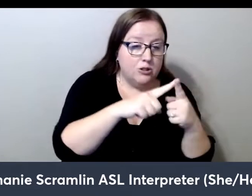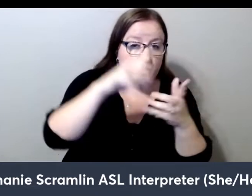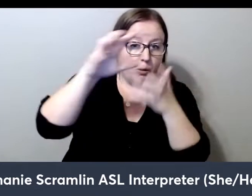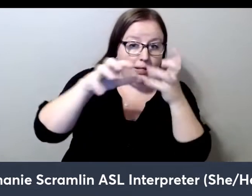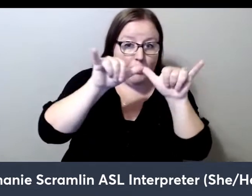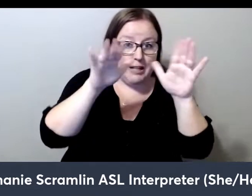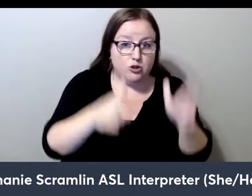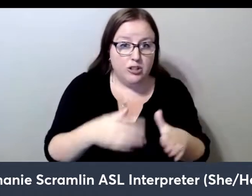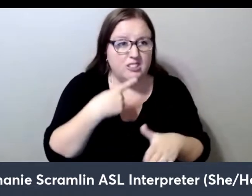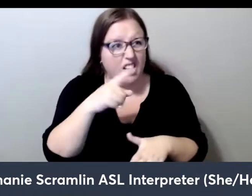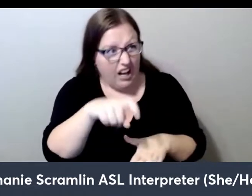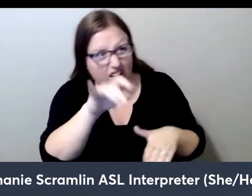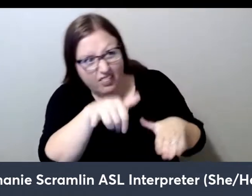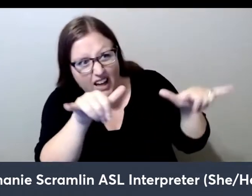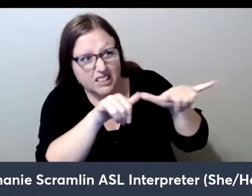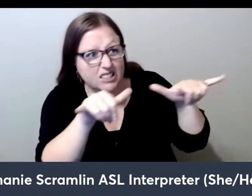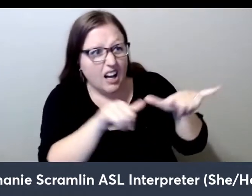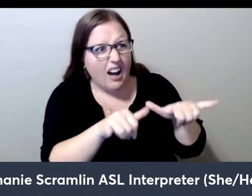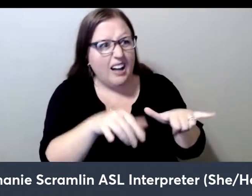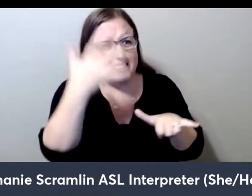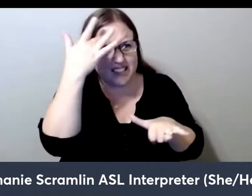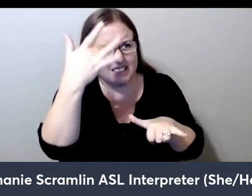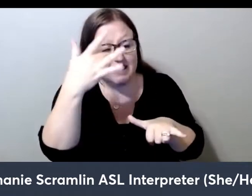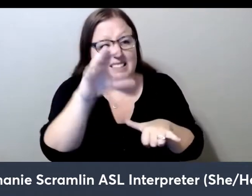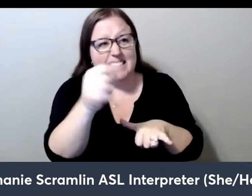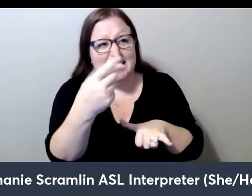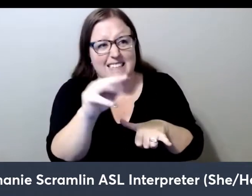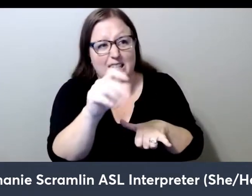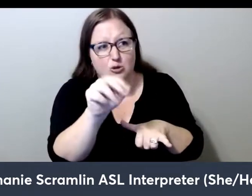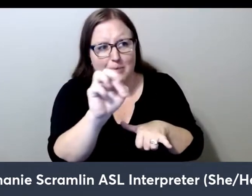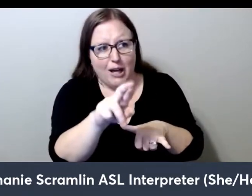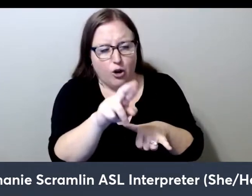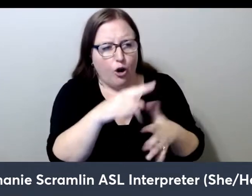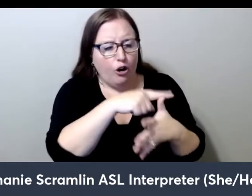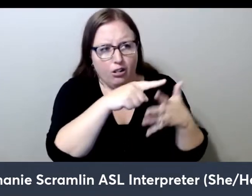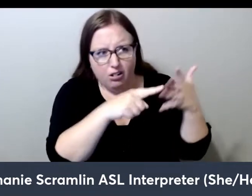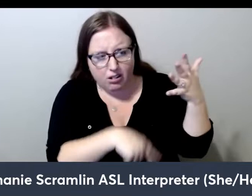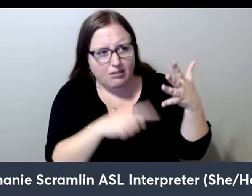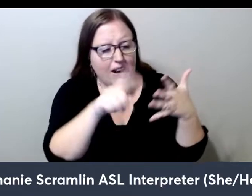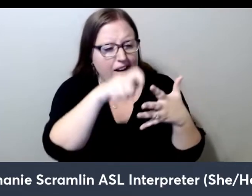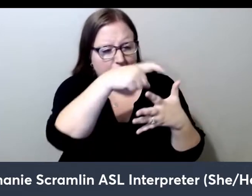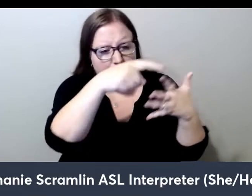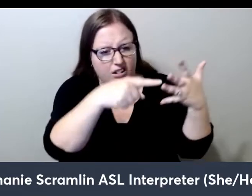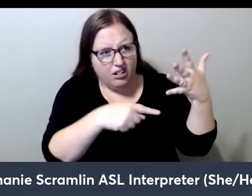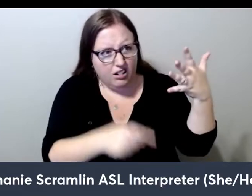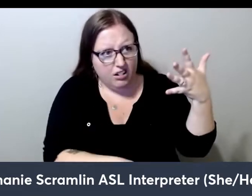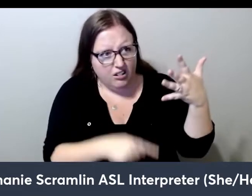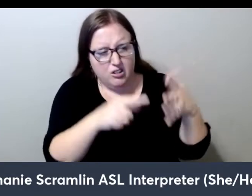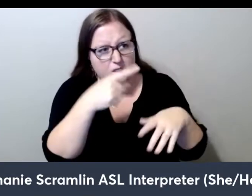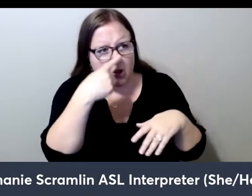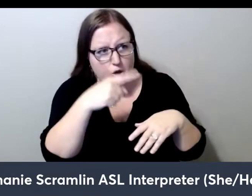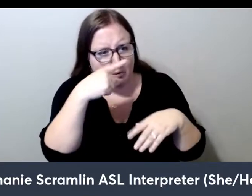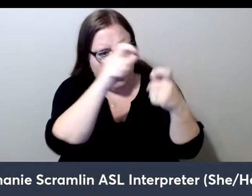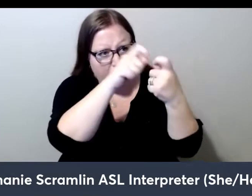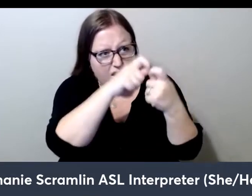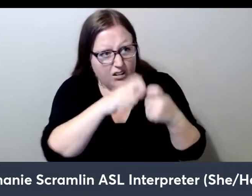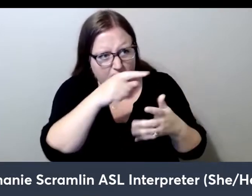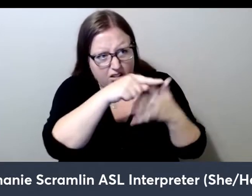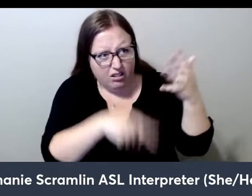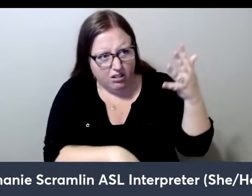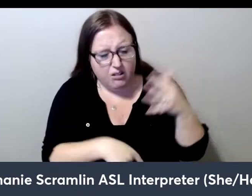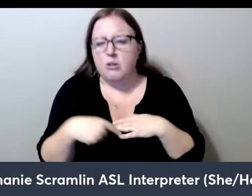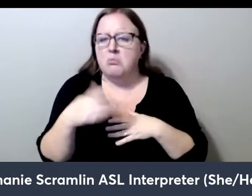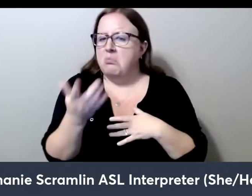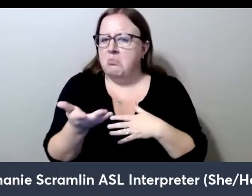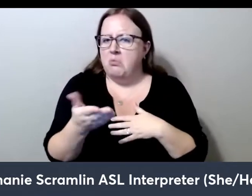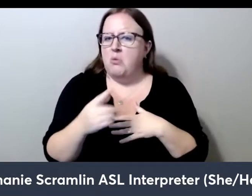need this size of a SageMaker notebook, put in these different, parameters, can you provision that and let me know? why don't we